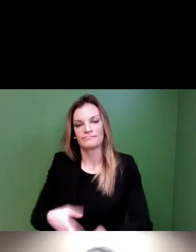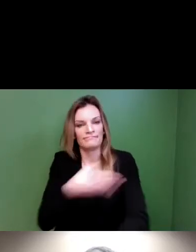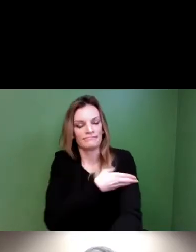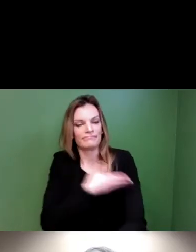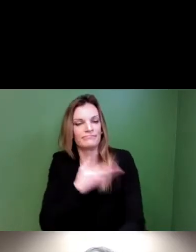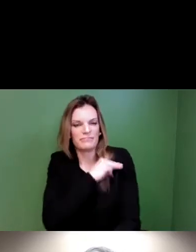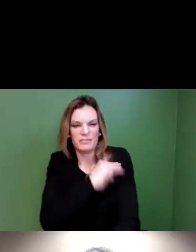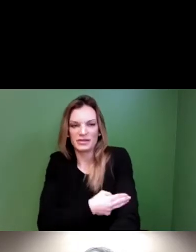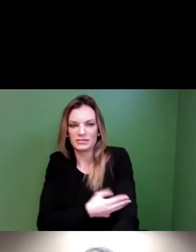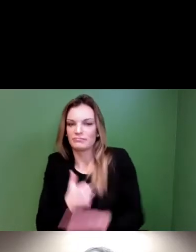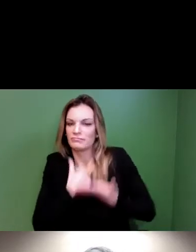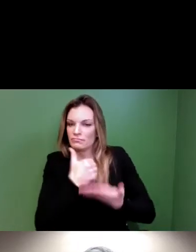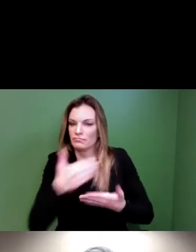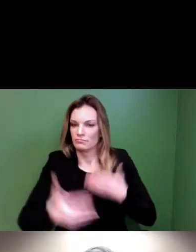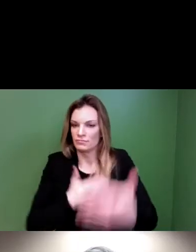working.